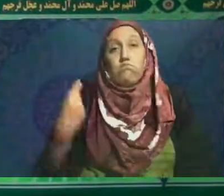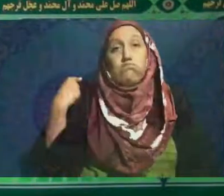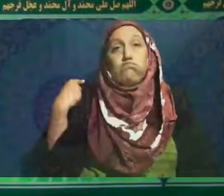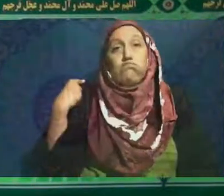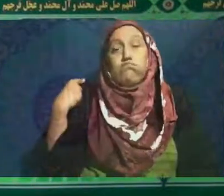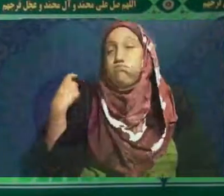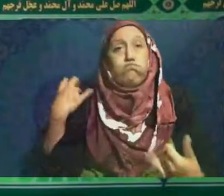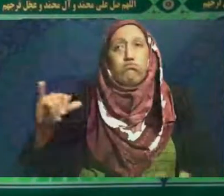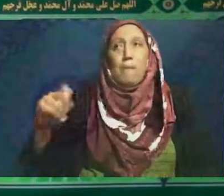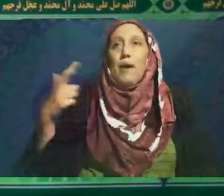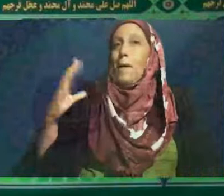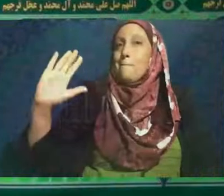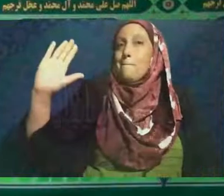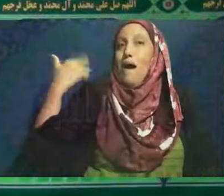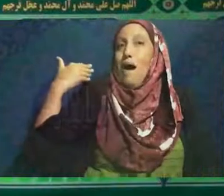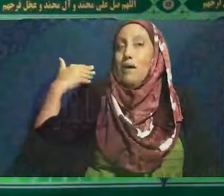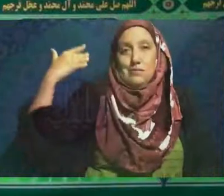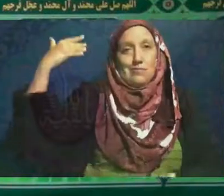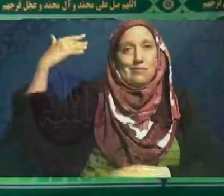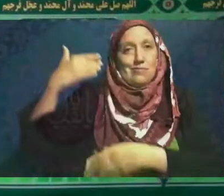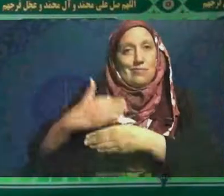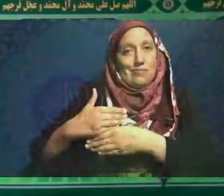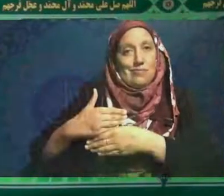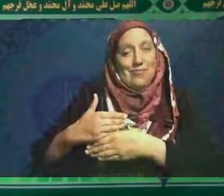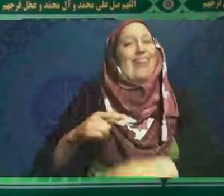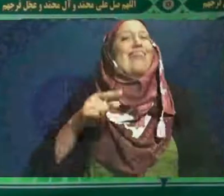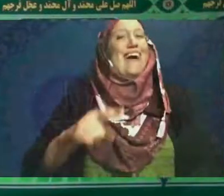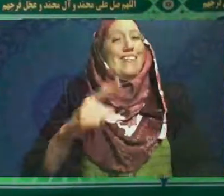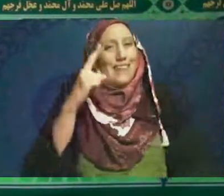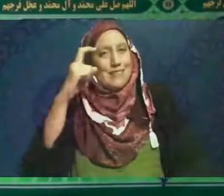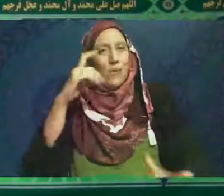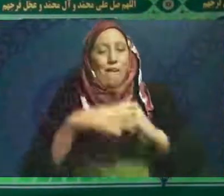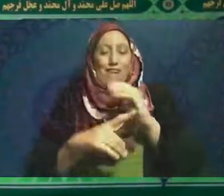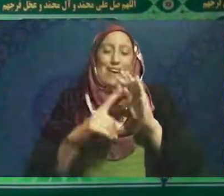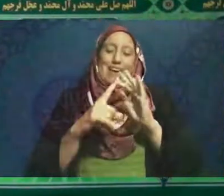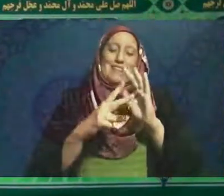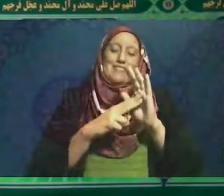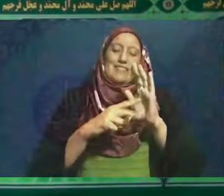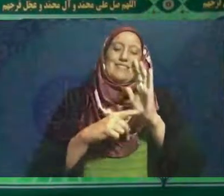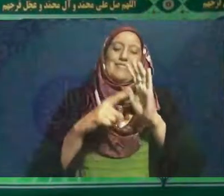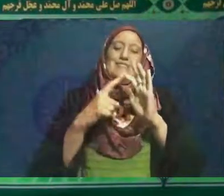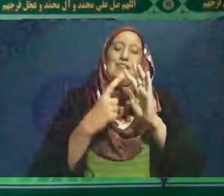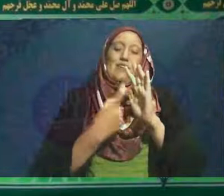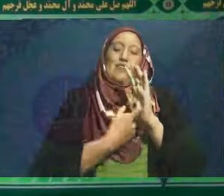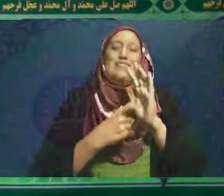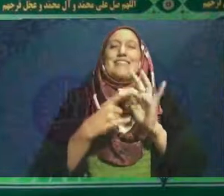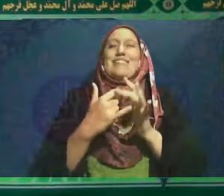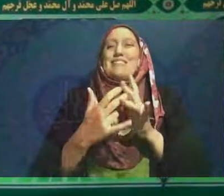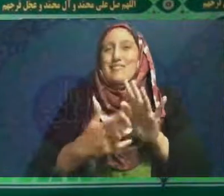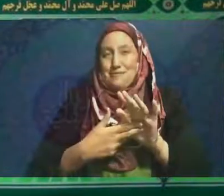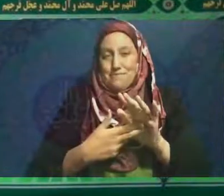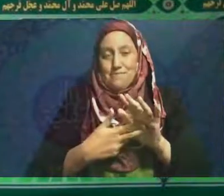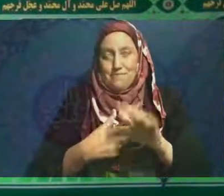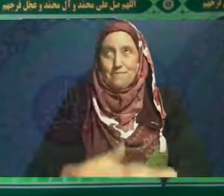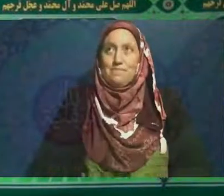shafa'ah. Unfortunately, this concept, similar to trusting God, similar to tawassul, often